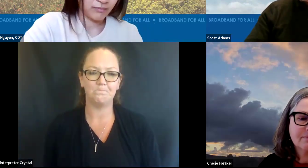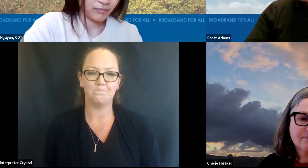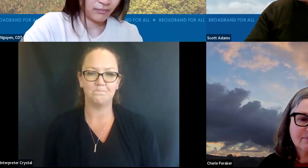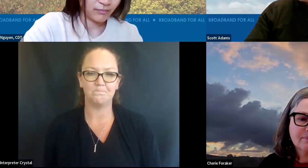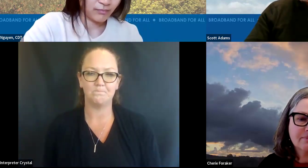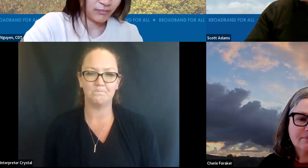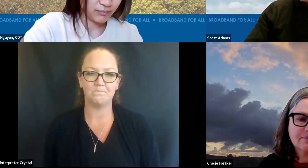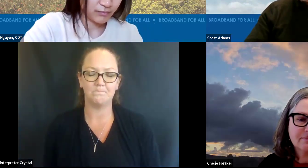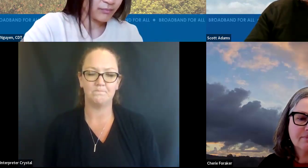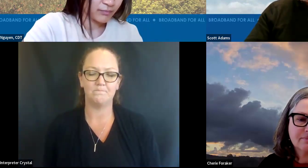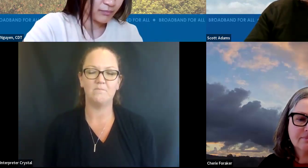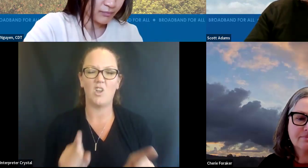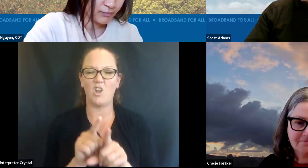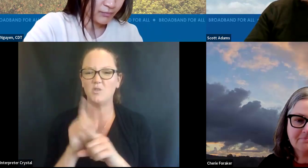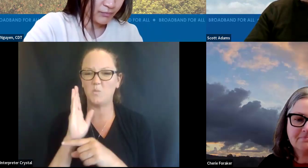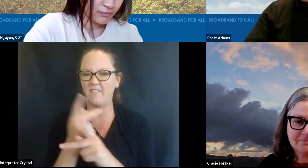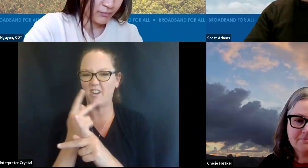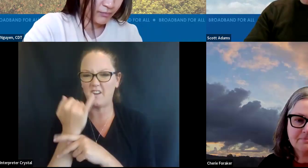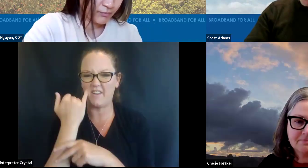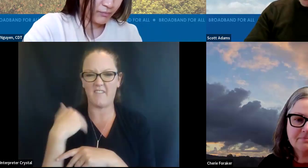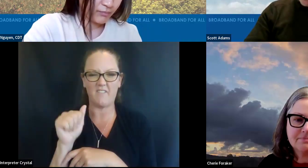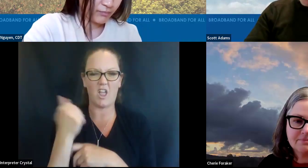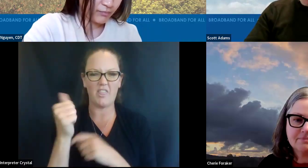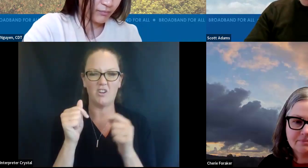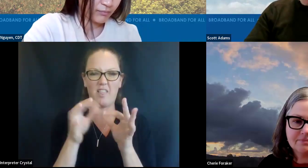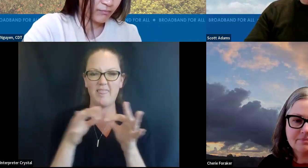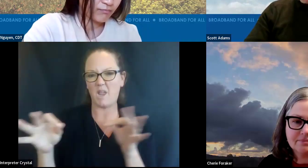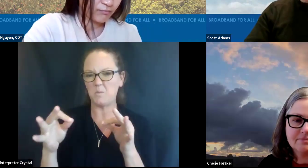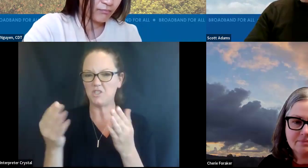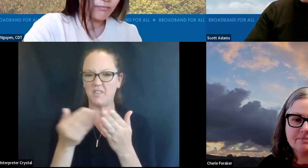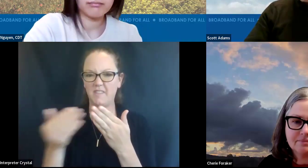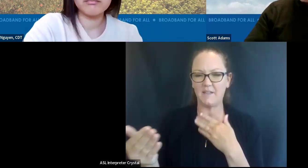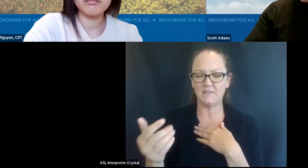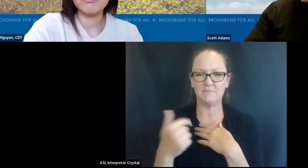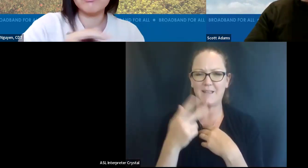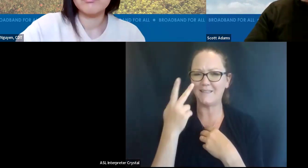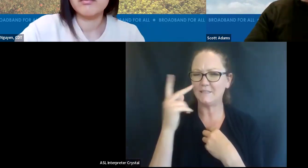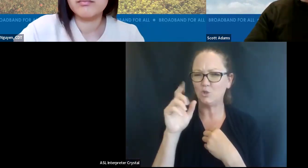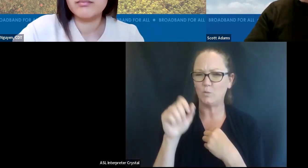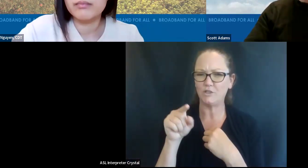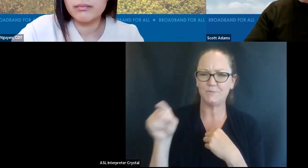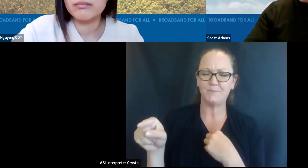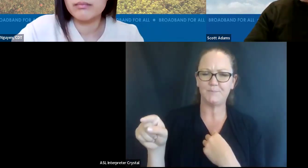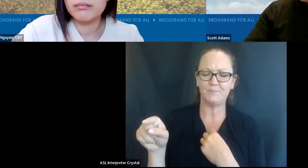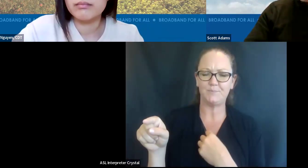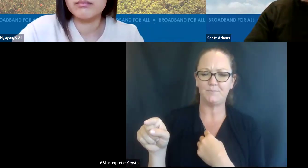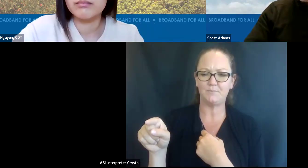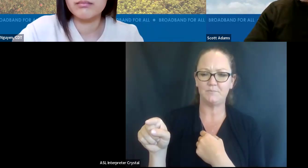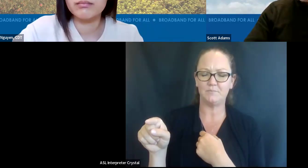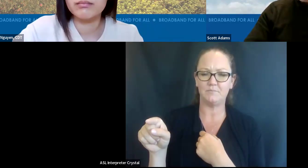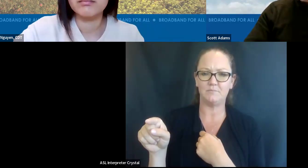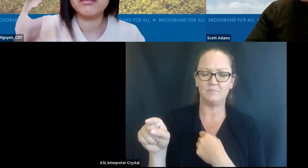other in-language materials for you. And I see a question from